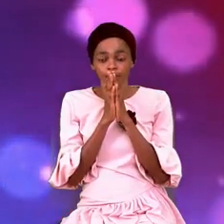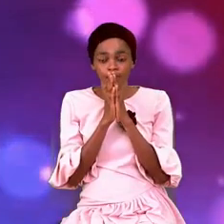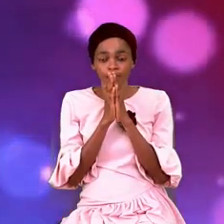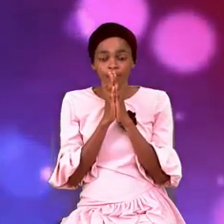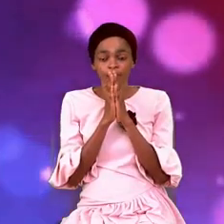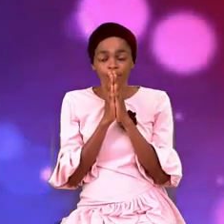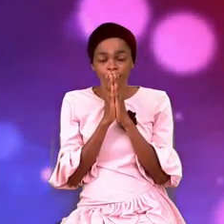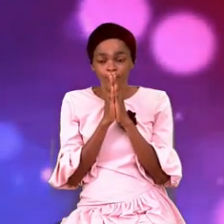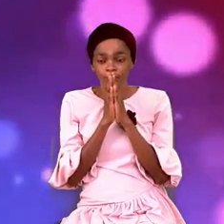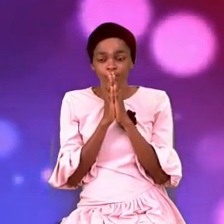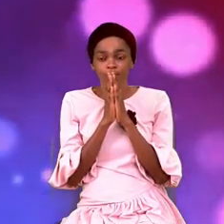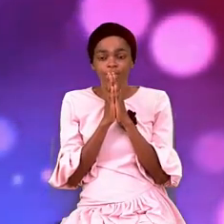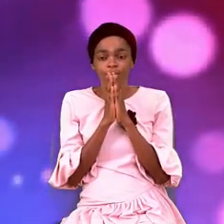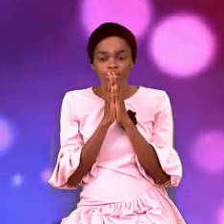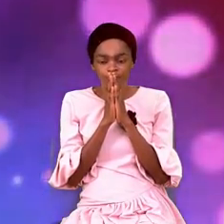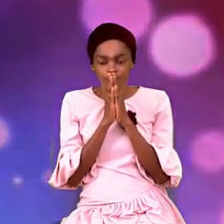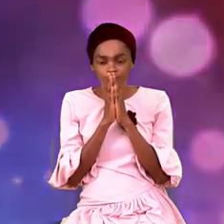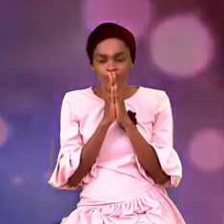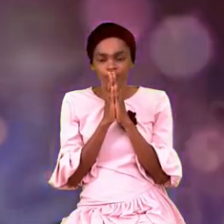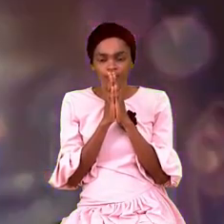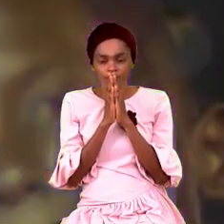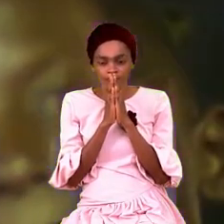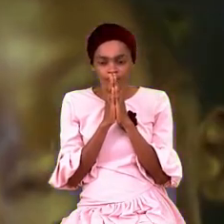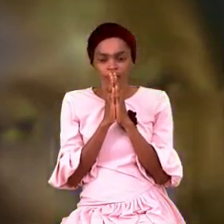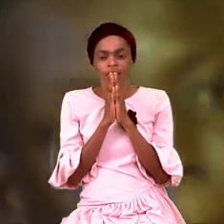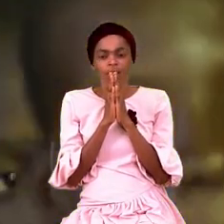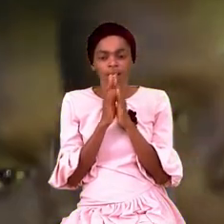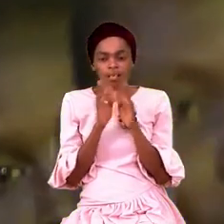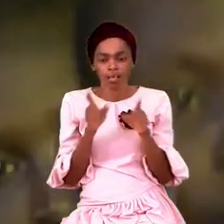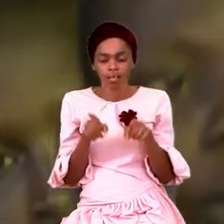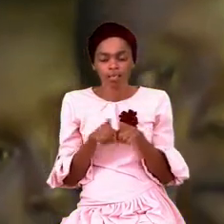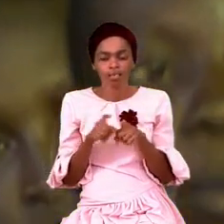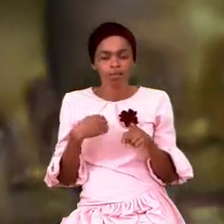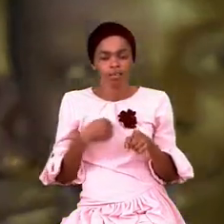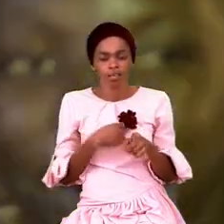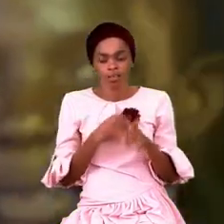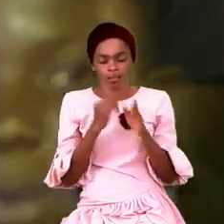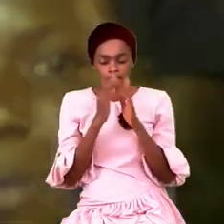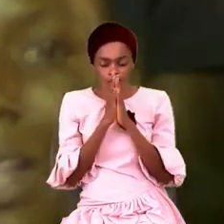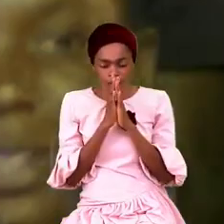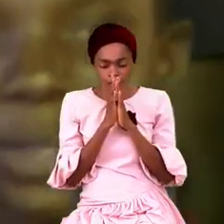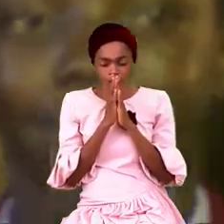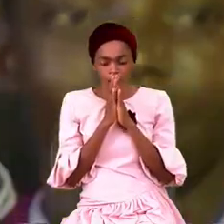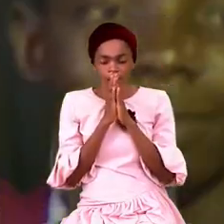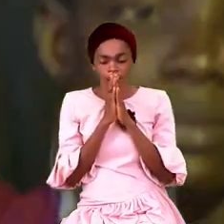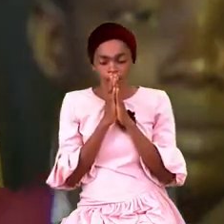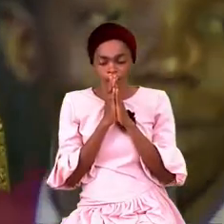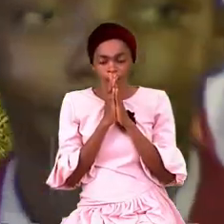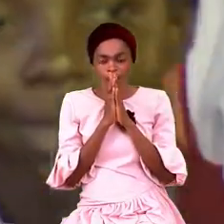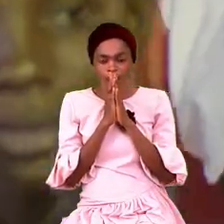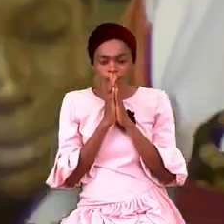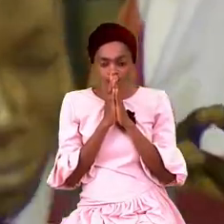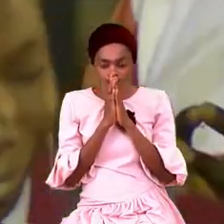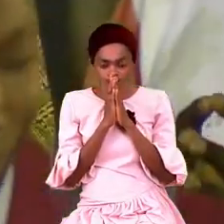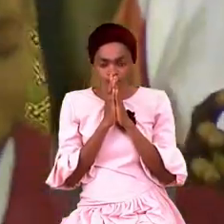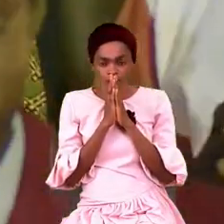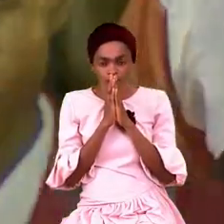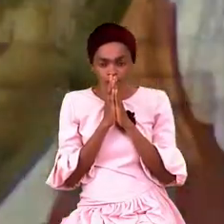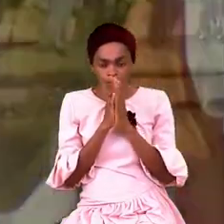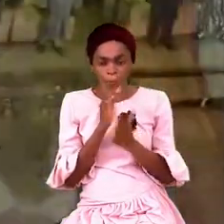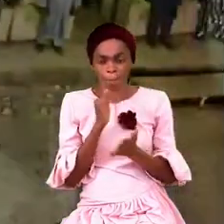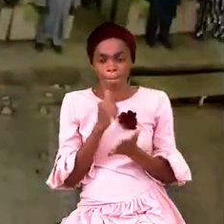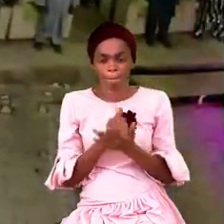God is here tonight. to change nations, to